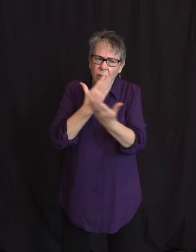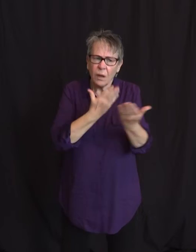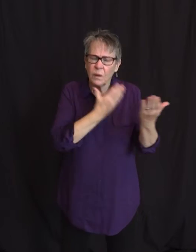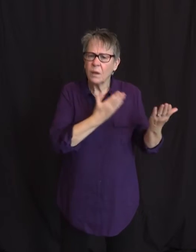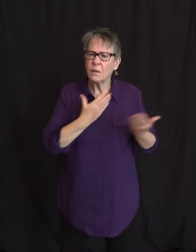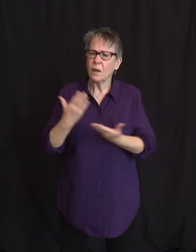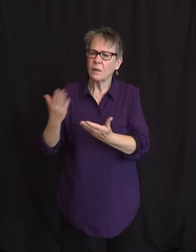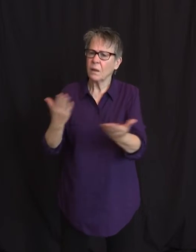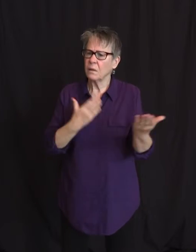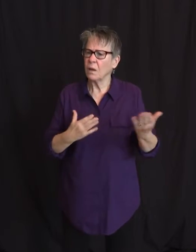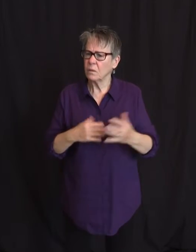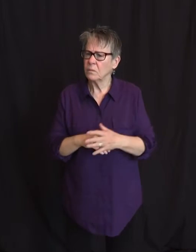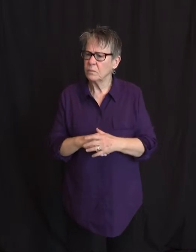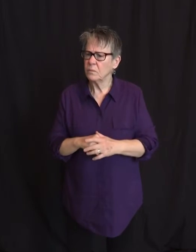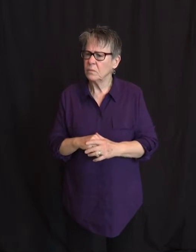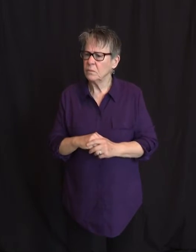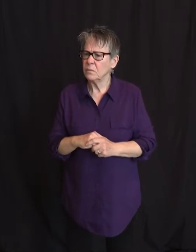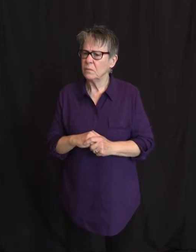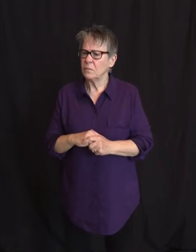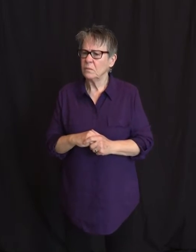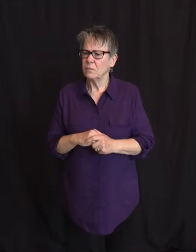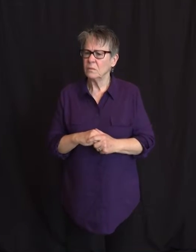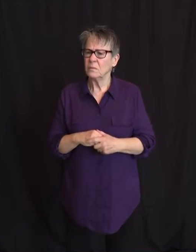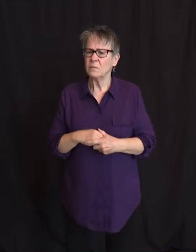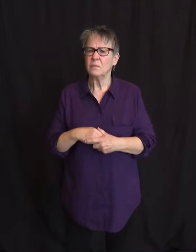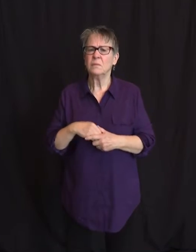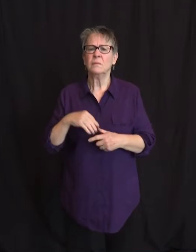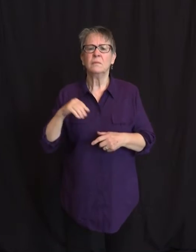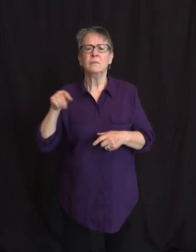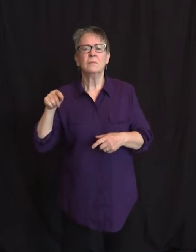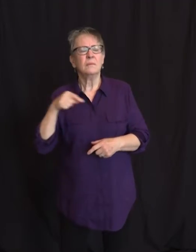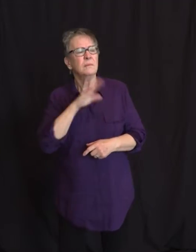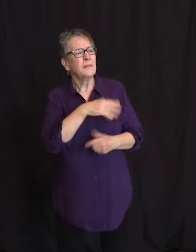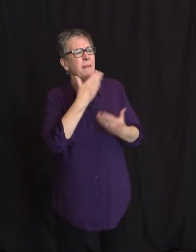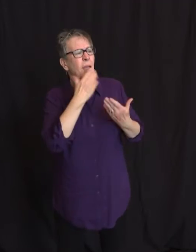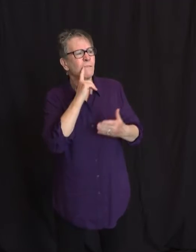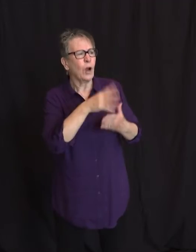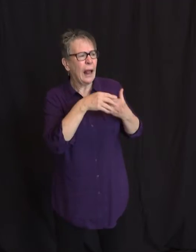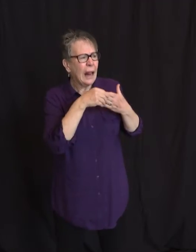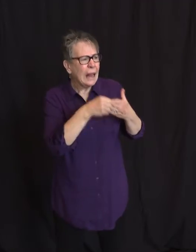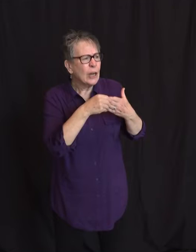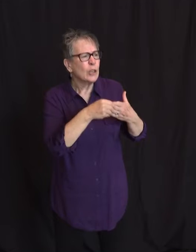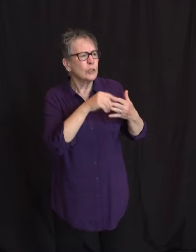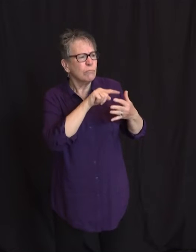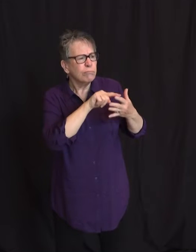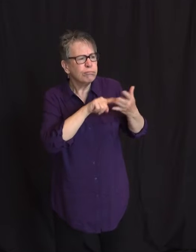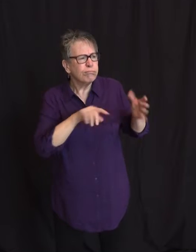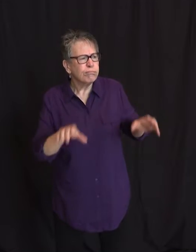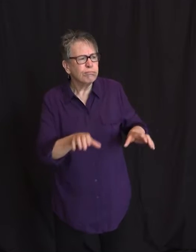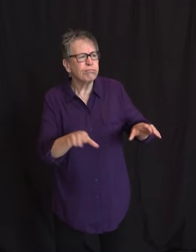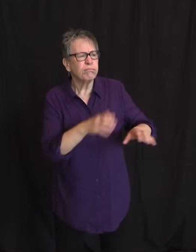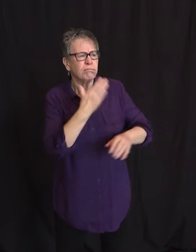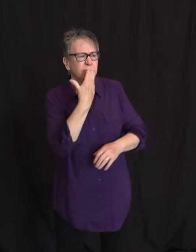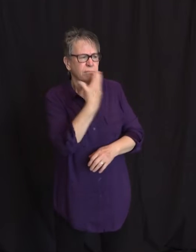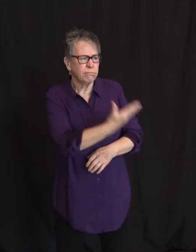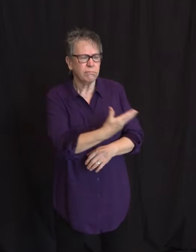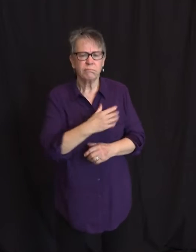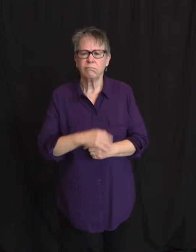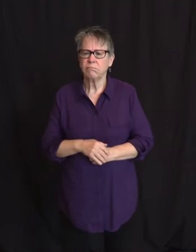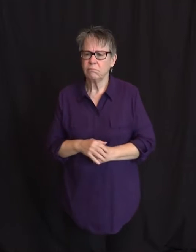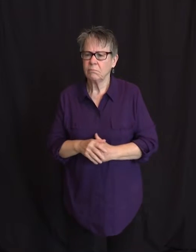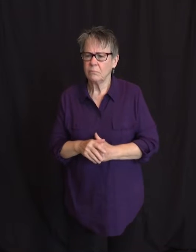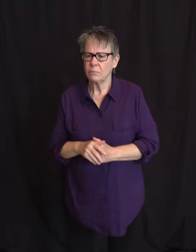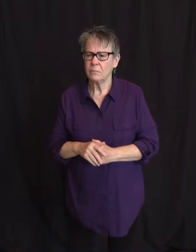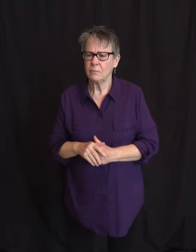take the cents and dollars and turn it into the total numbers consistent with what you've just said, we